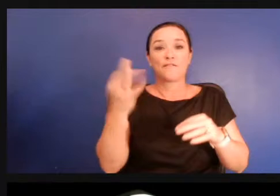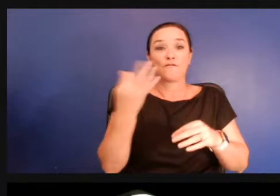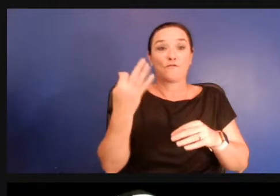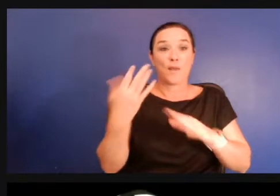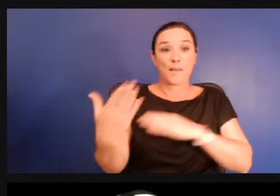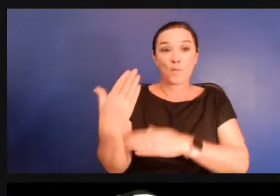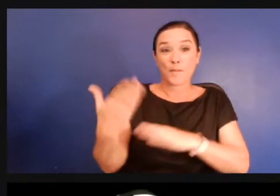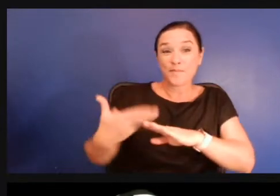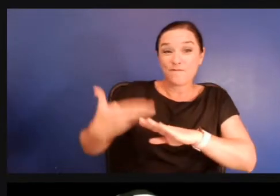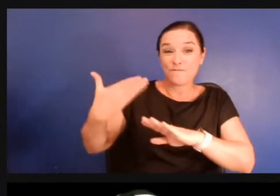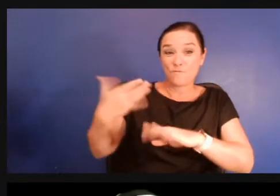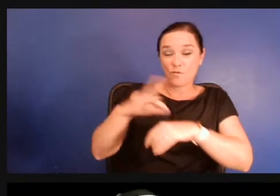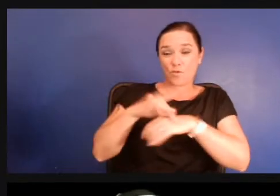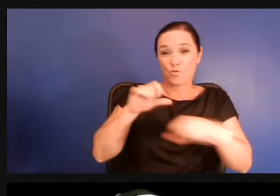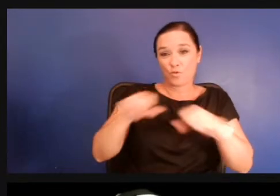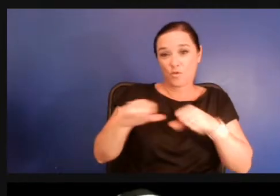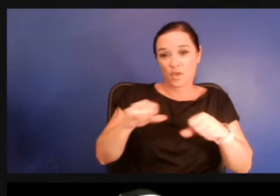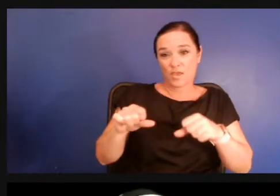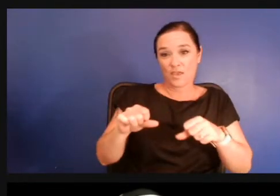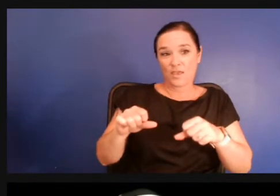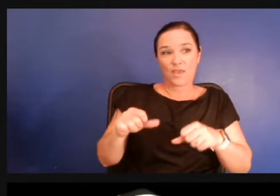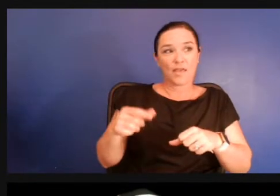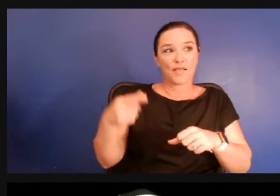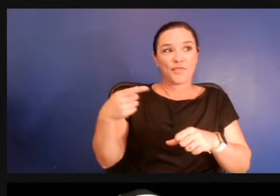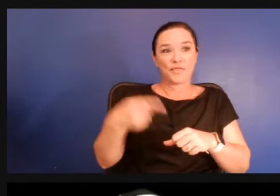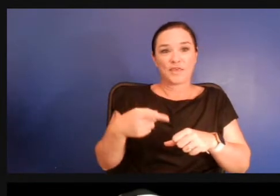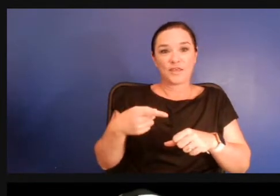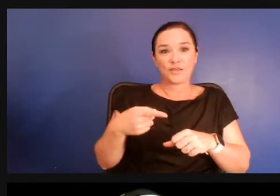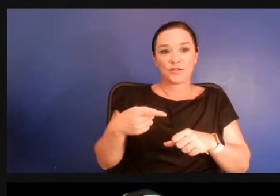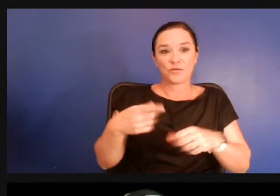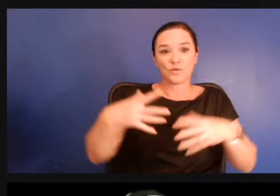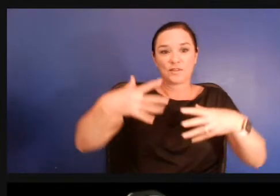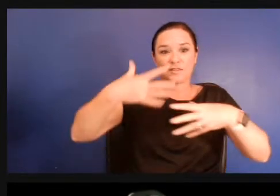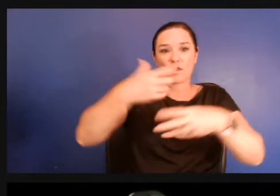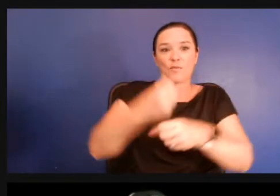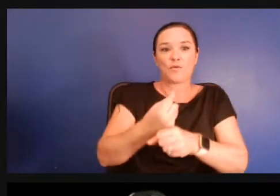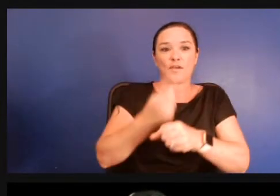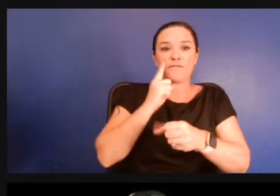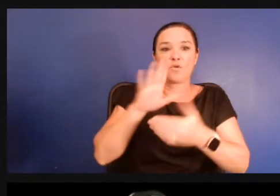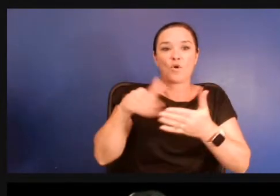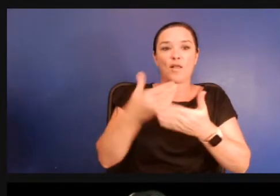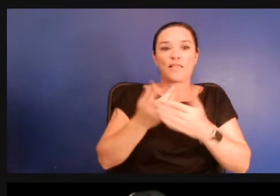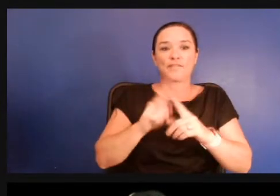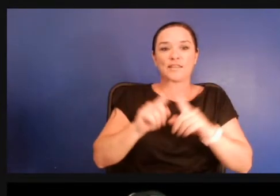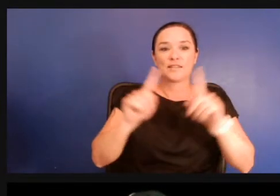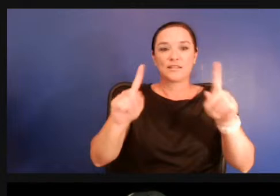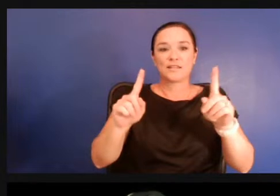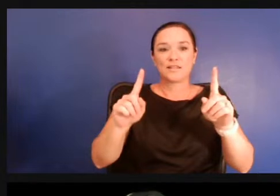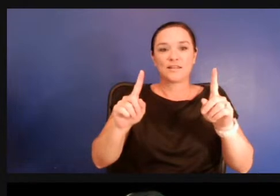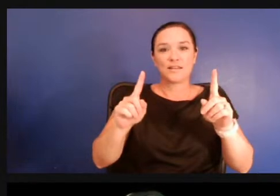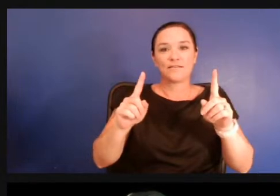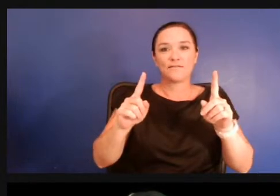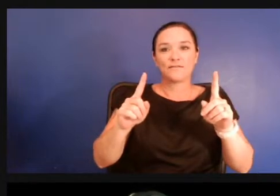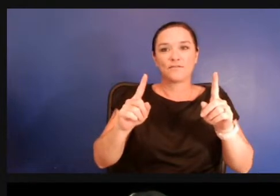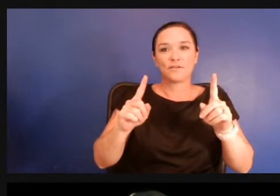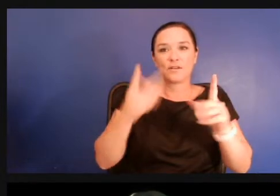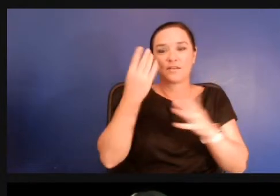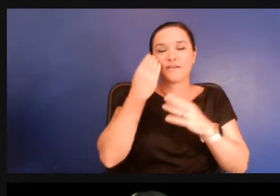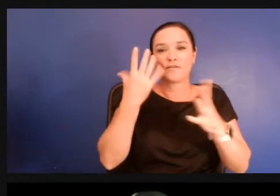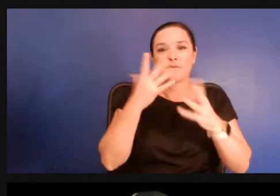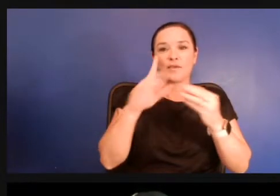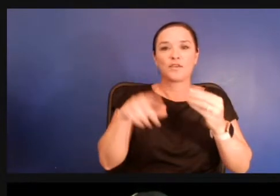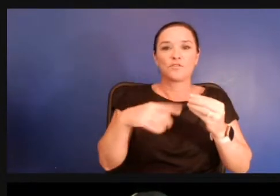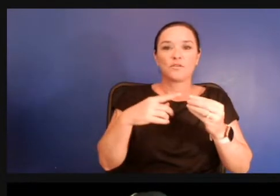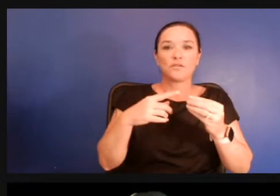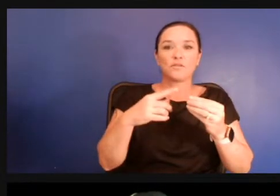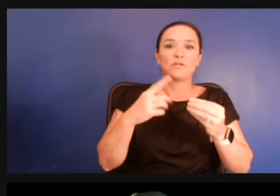earthquake. And this was summing up all the different parameters of this intrusion event that occurred in the Southwest